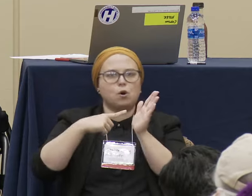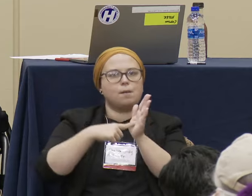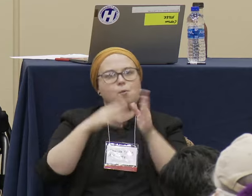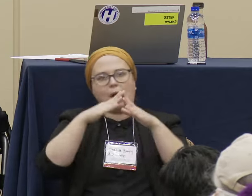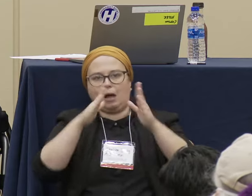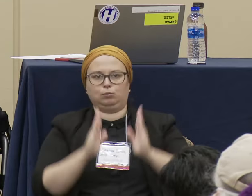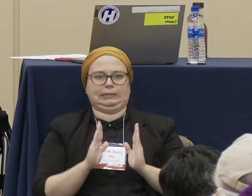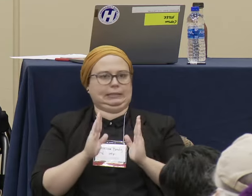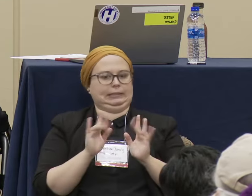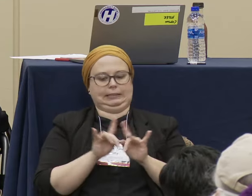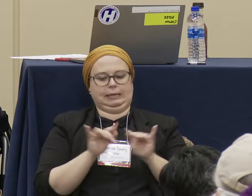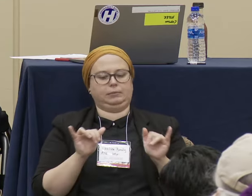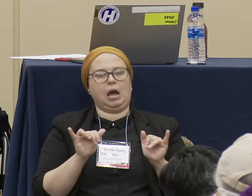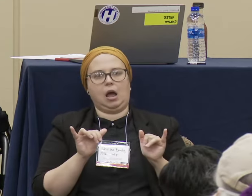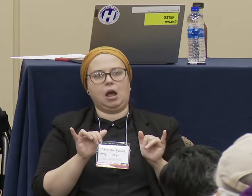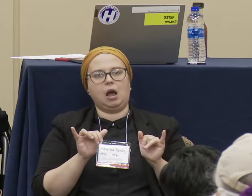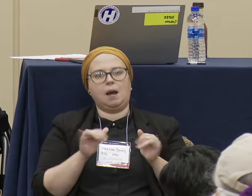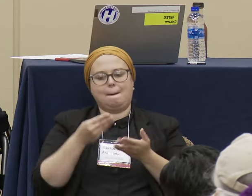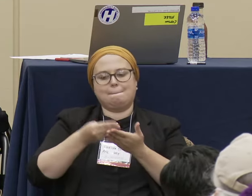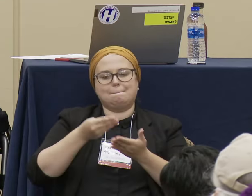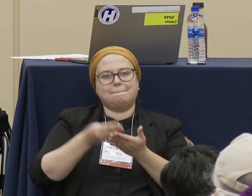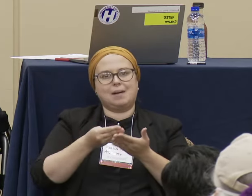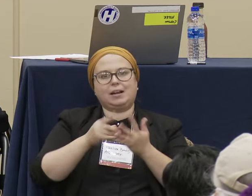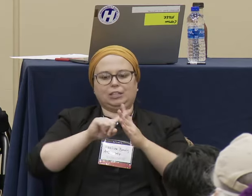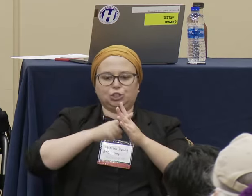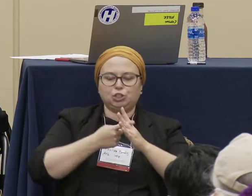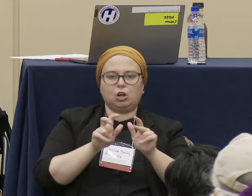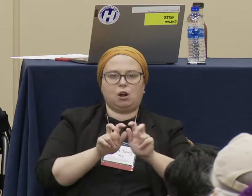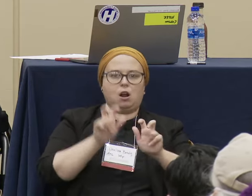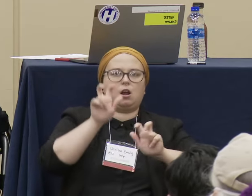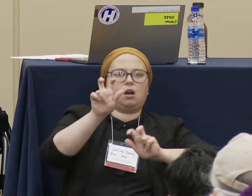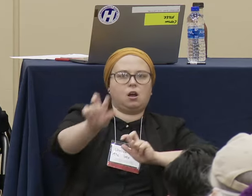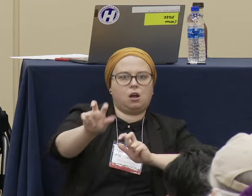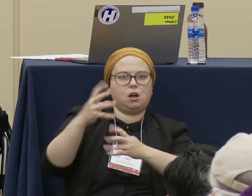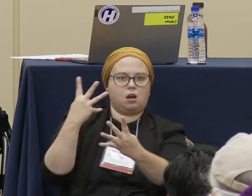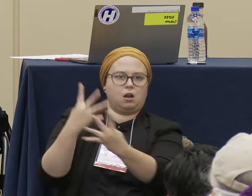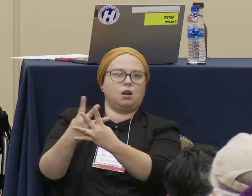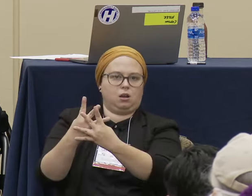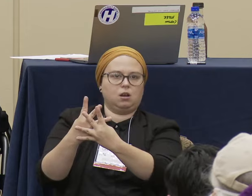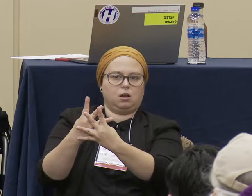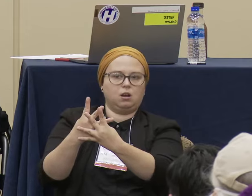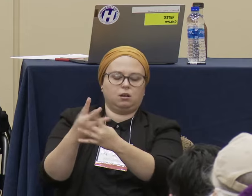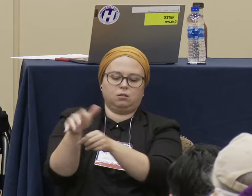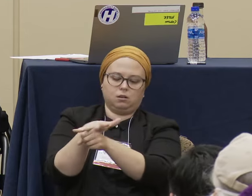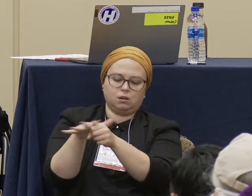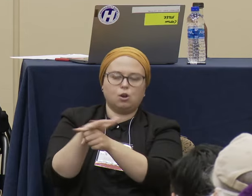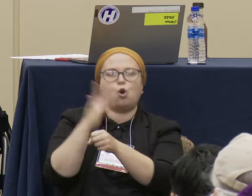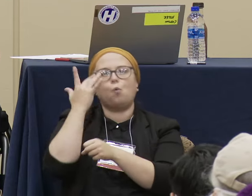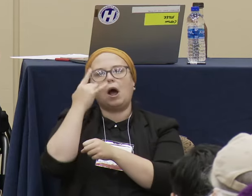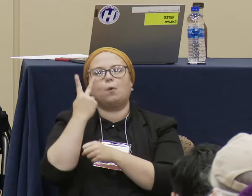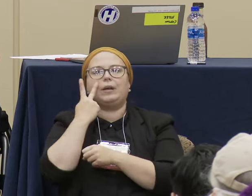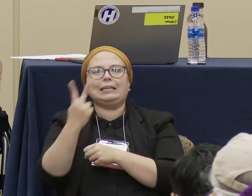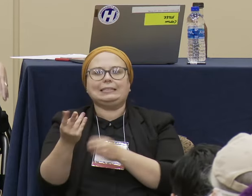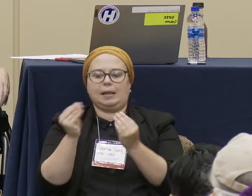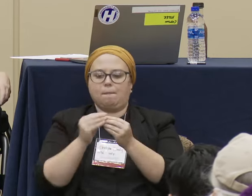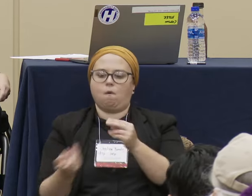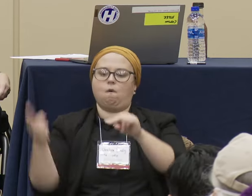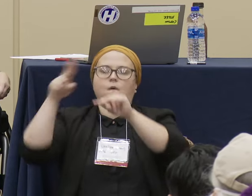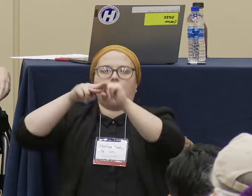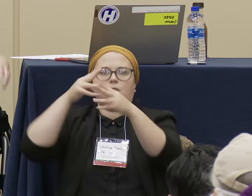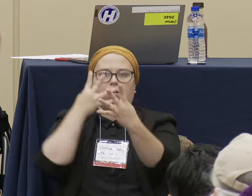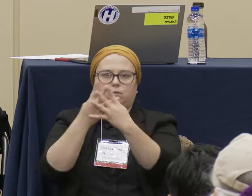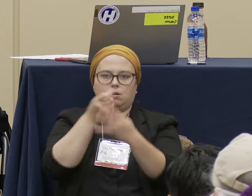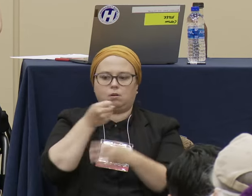same time that money started going to corrections. So this is why we see a rise in incarceration. This is why we see